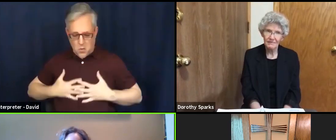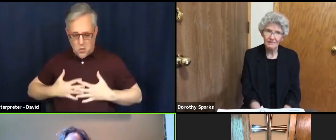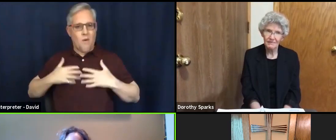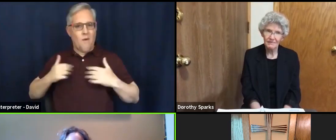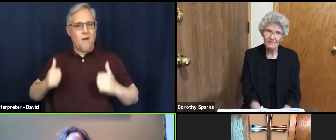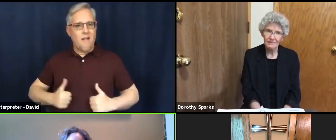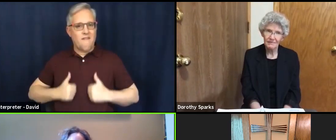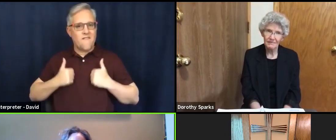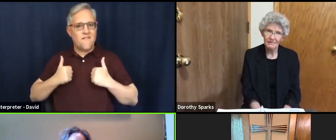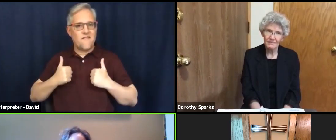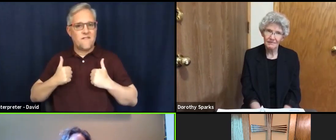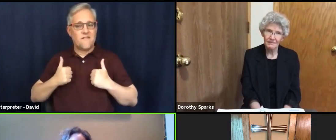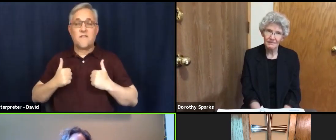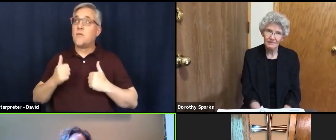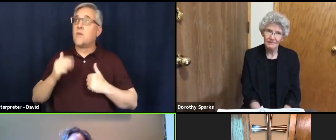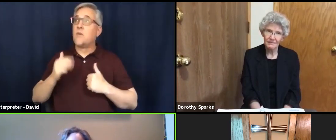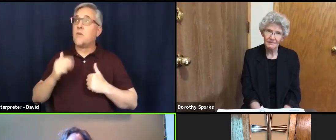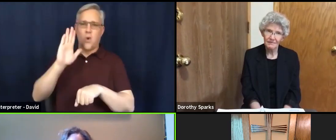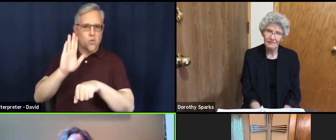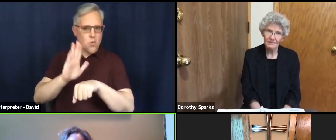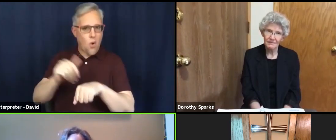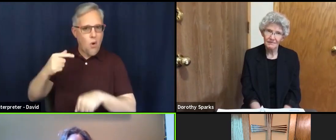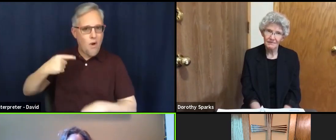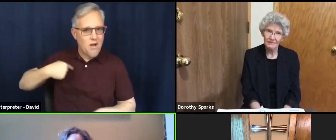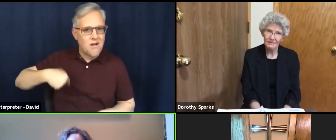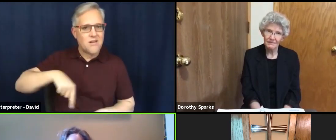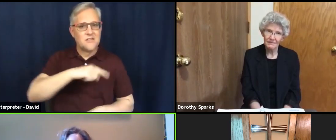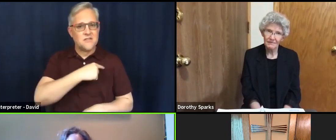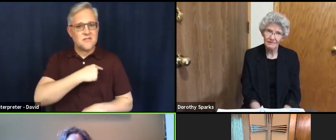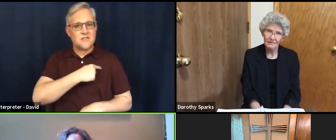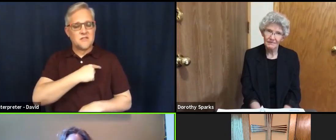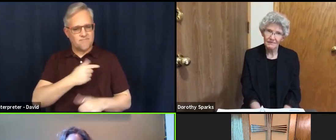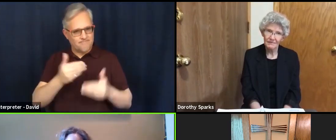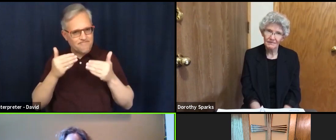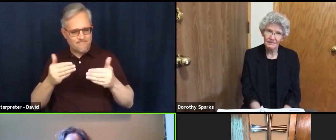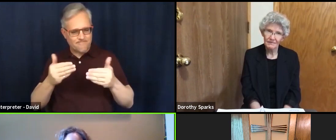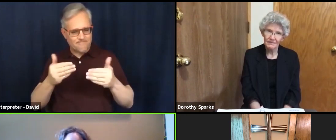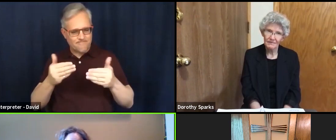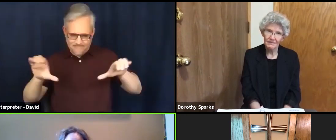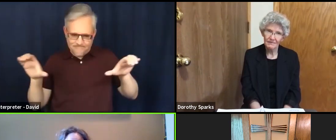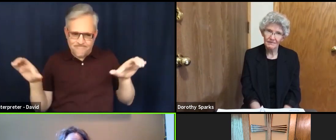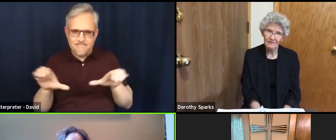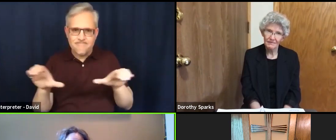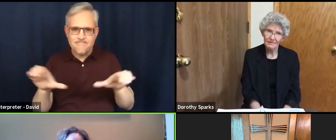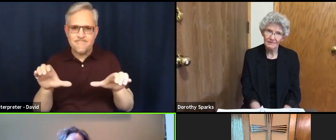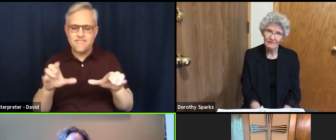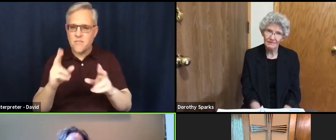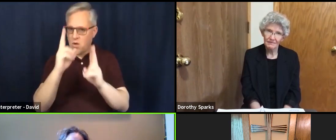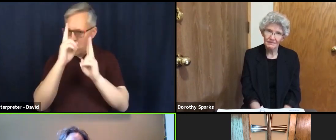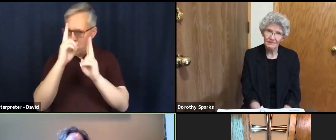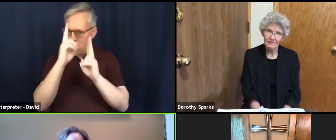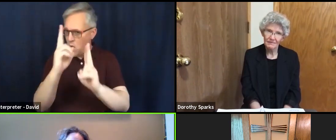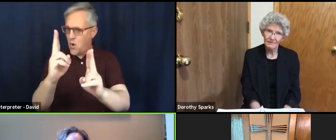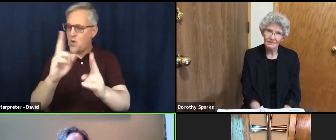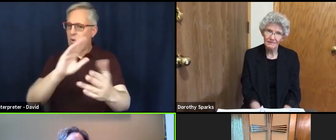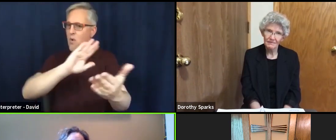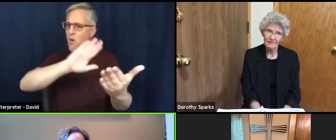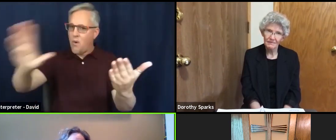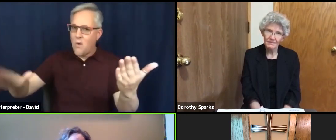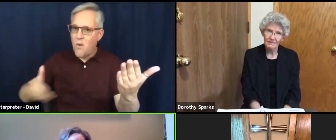act in a way that honors all life, and in particular, in ways that